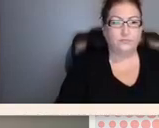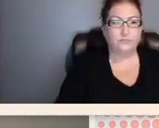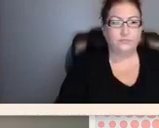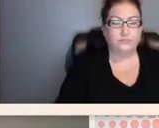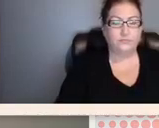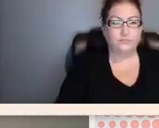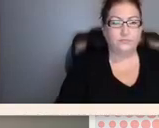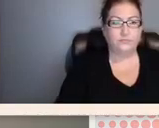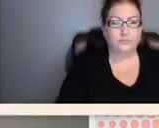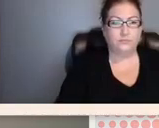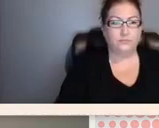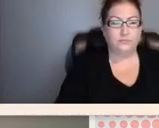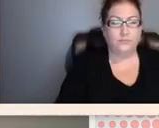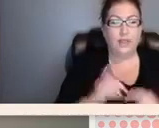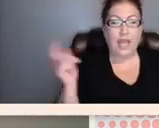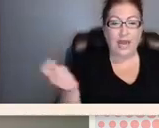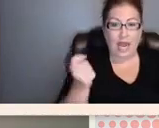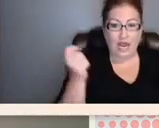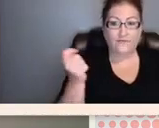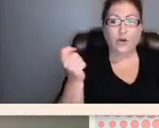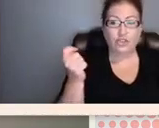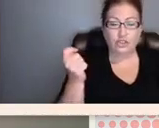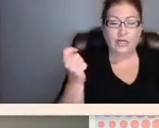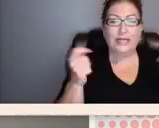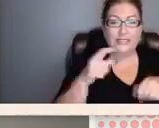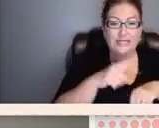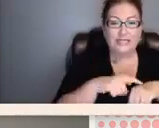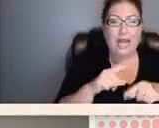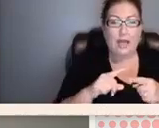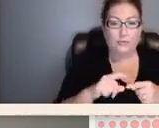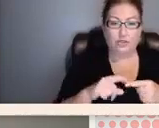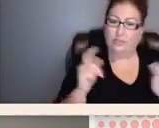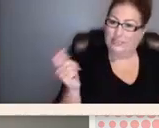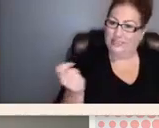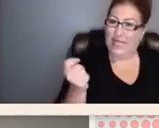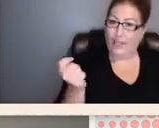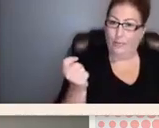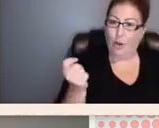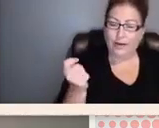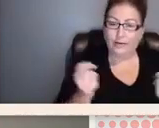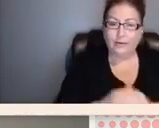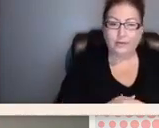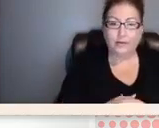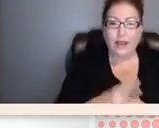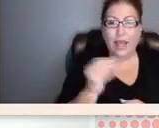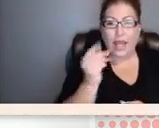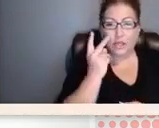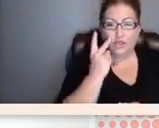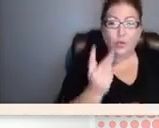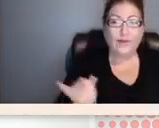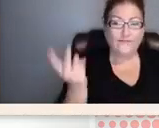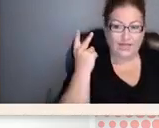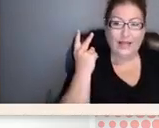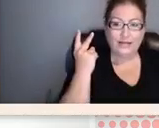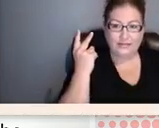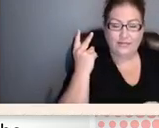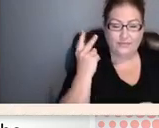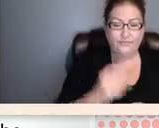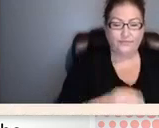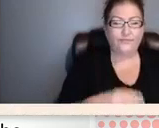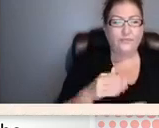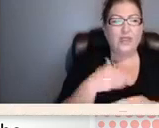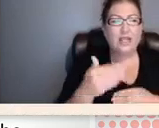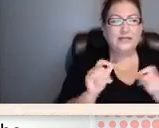An anniversary is a time to celebrate and a time to reflect. Next line,